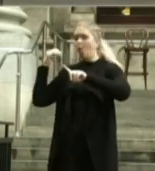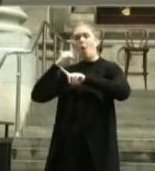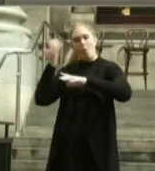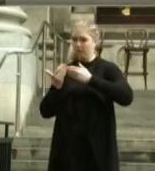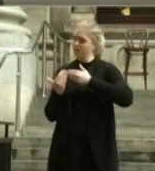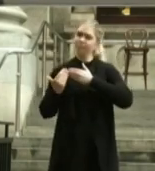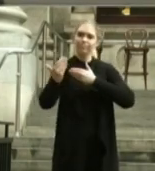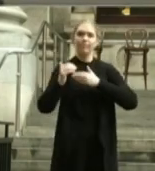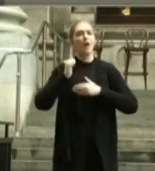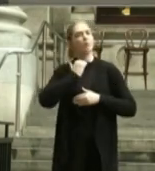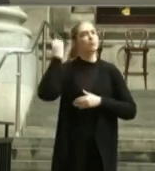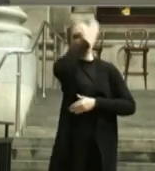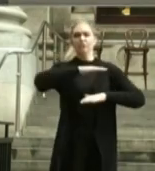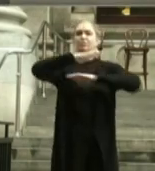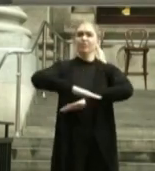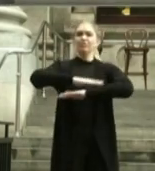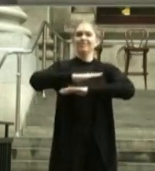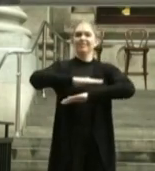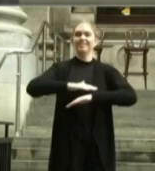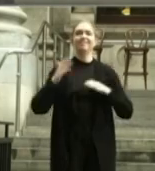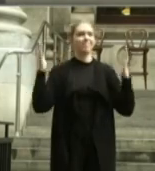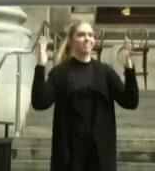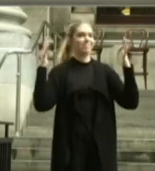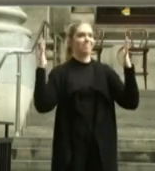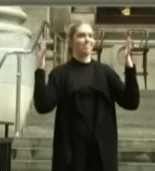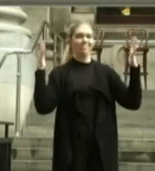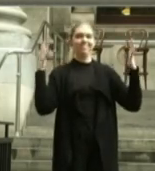always has been, always will be Aboriginal country.